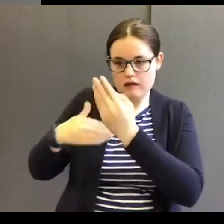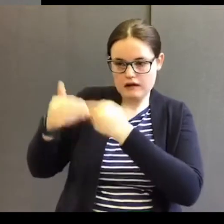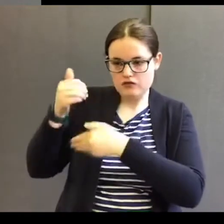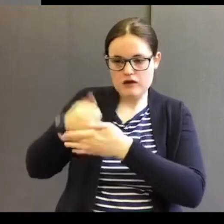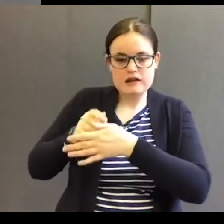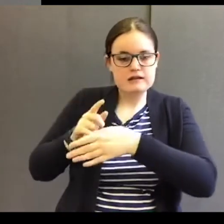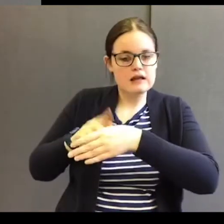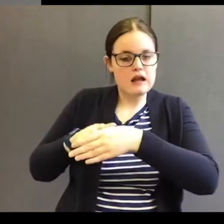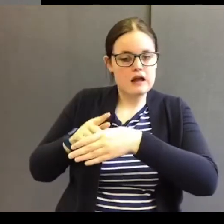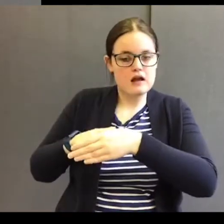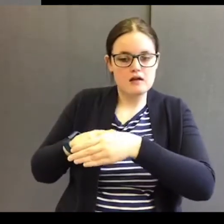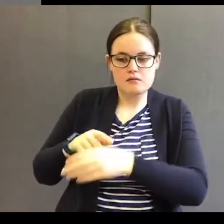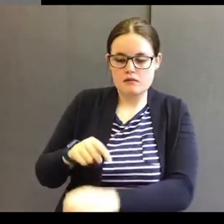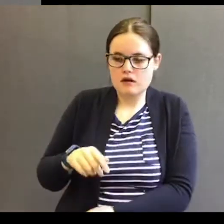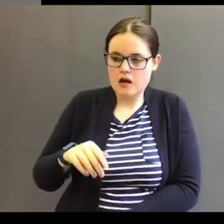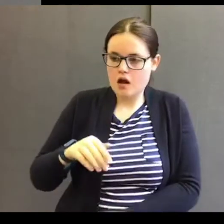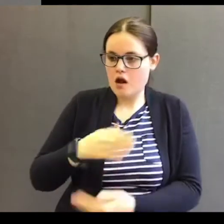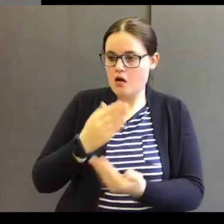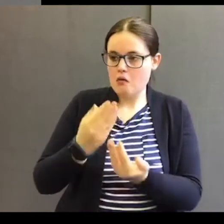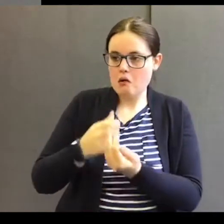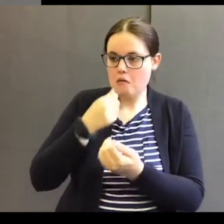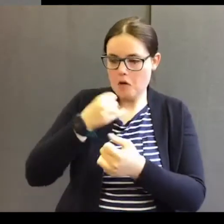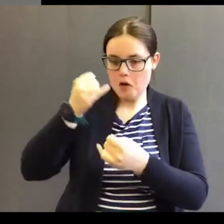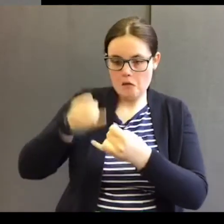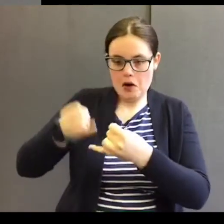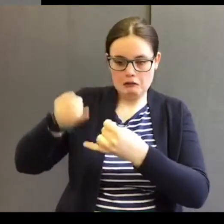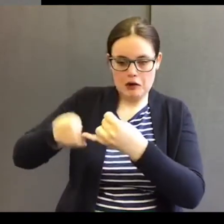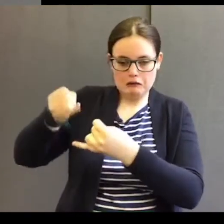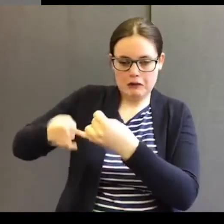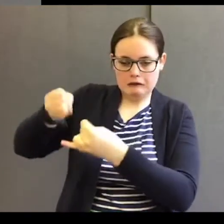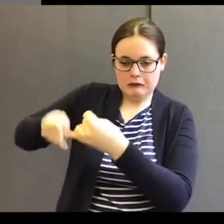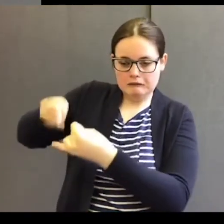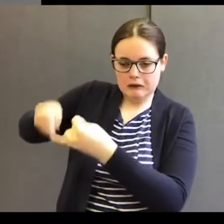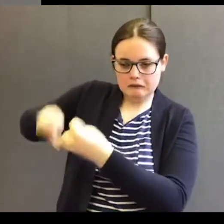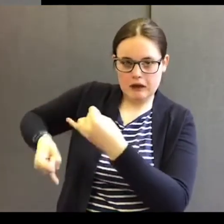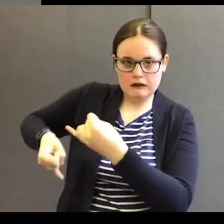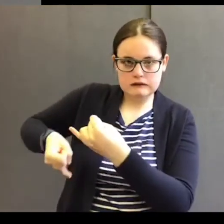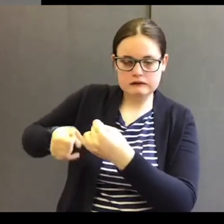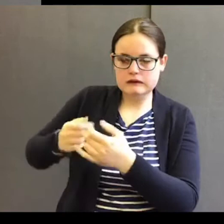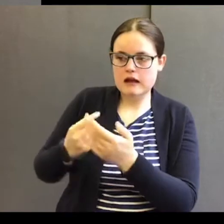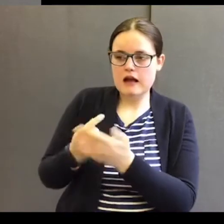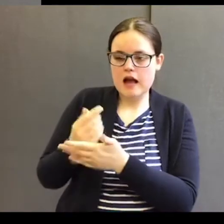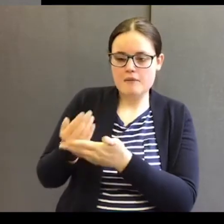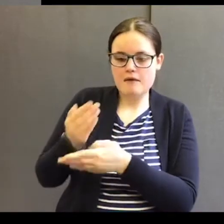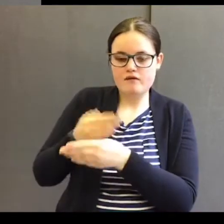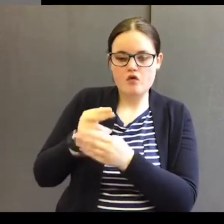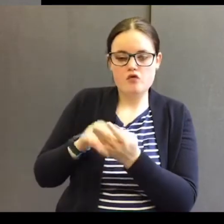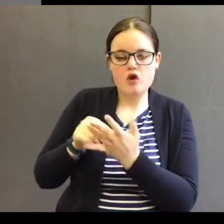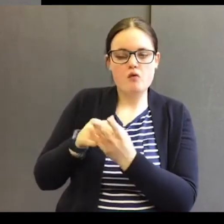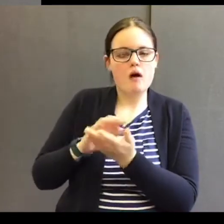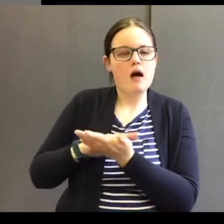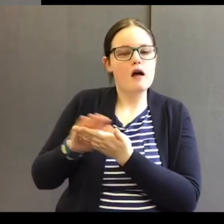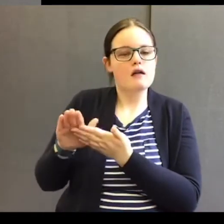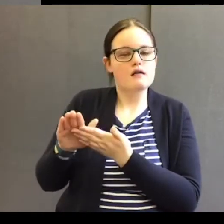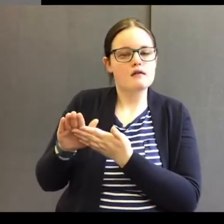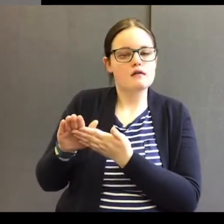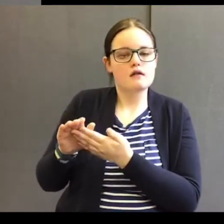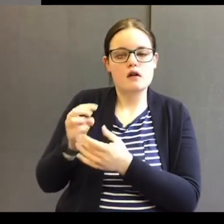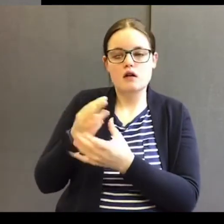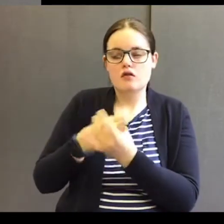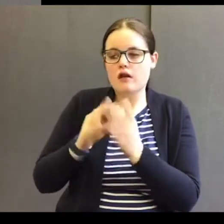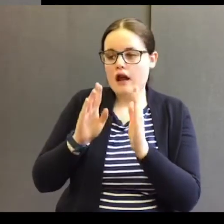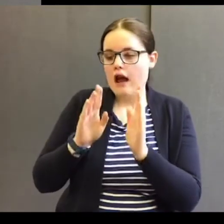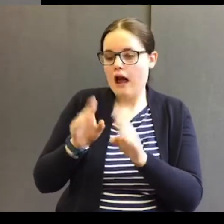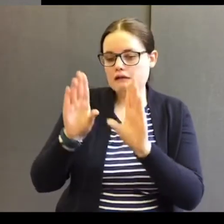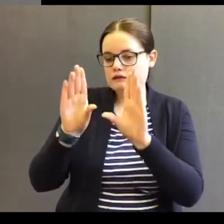of time, society would get worse and worse. It happened before Noah,